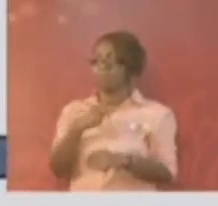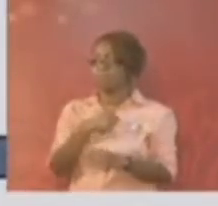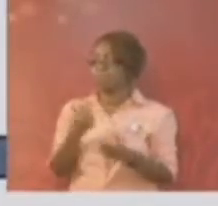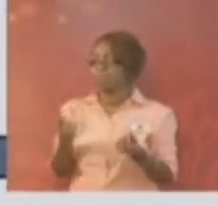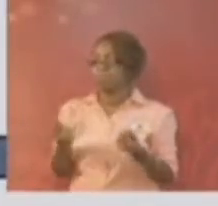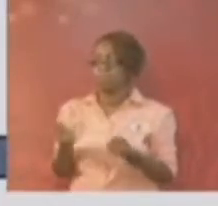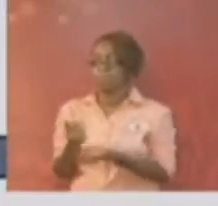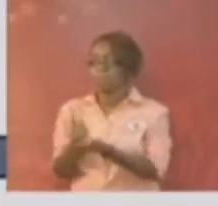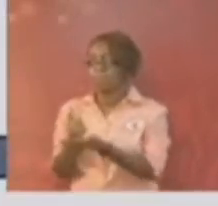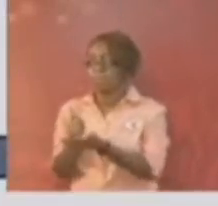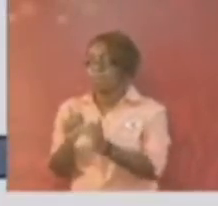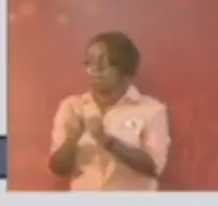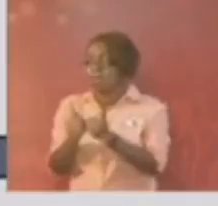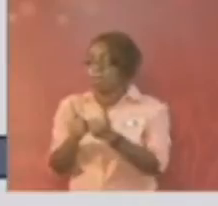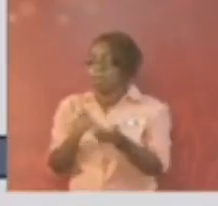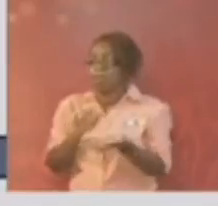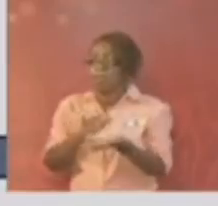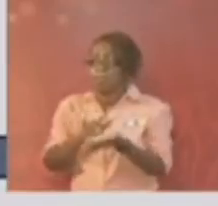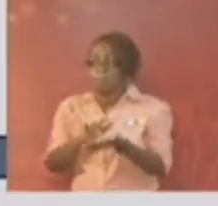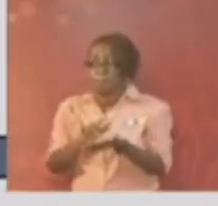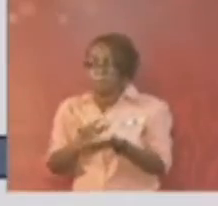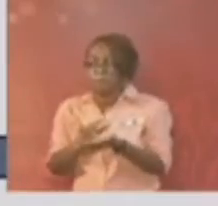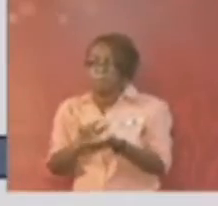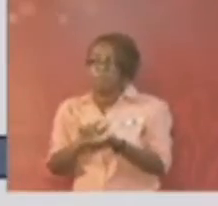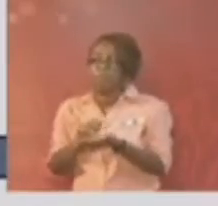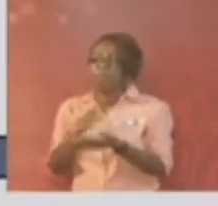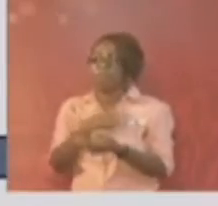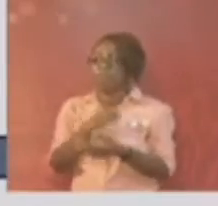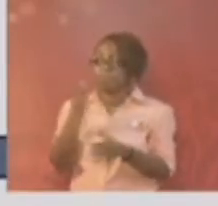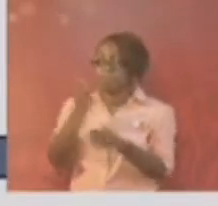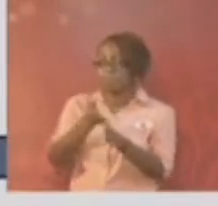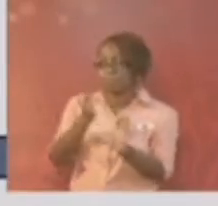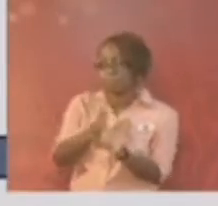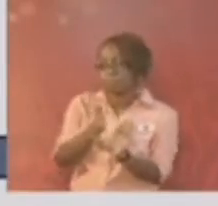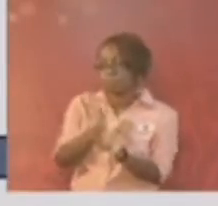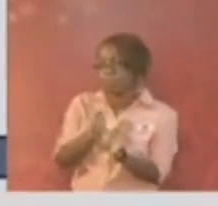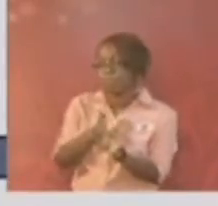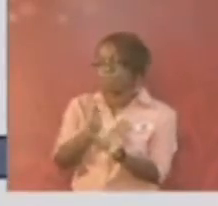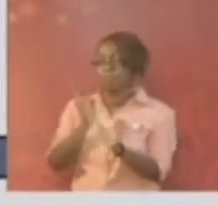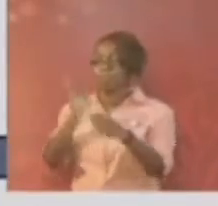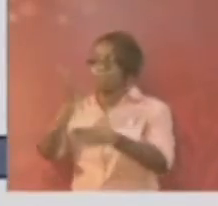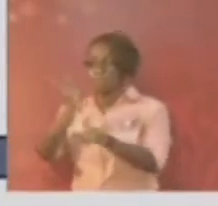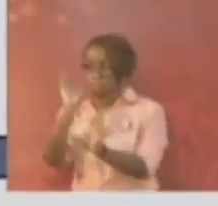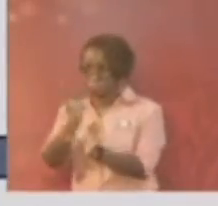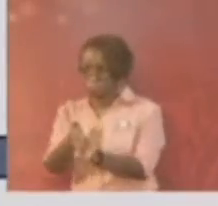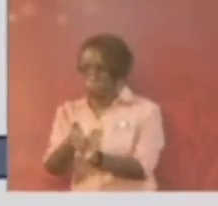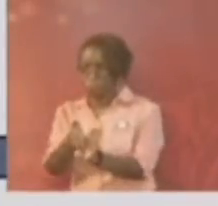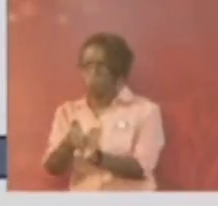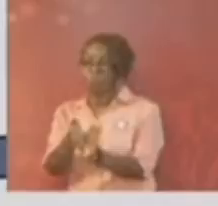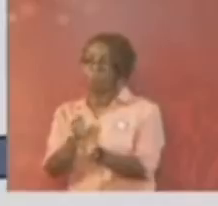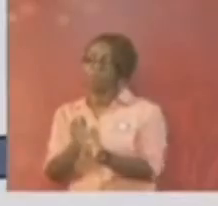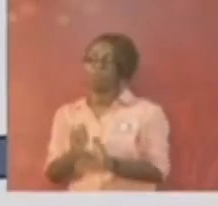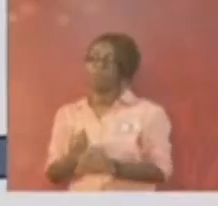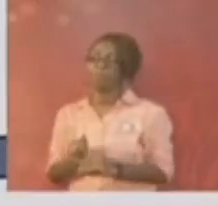of medication and psychological intervention. In addition, some patients have struggled with being in quarantine